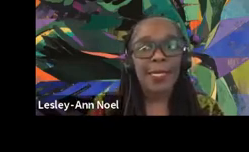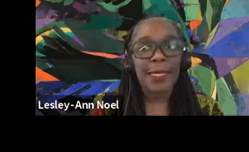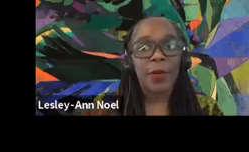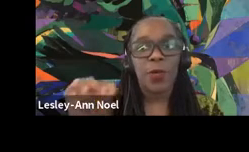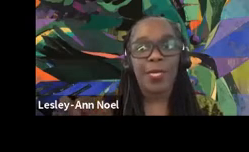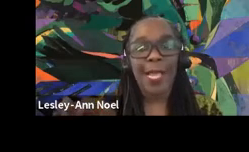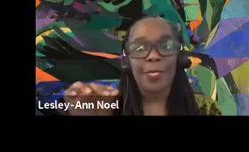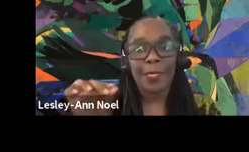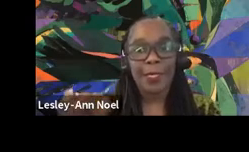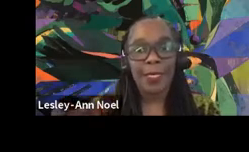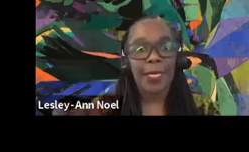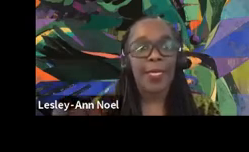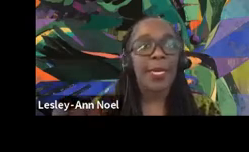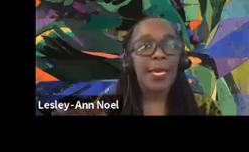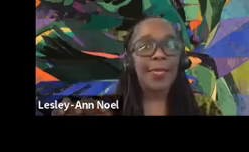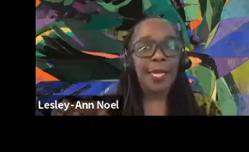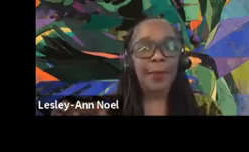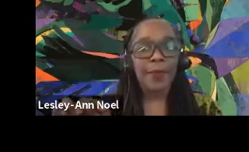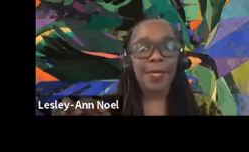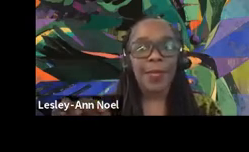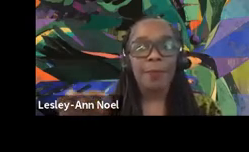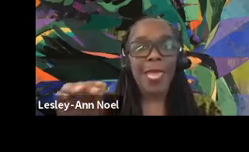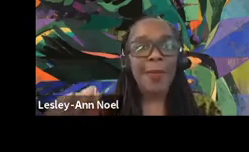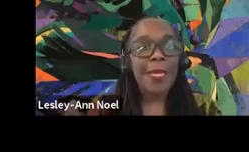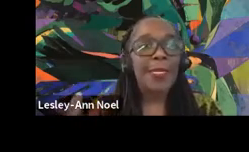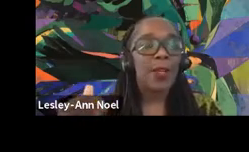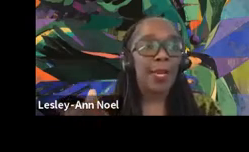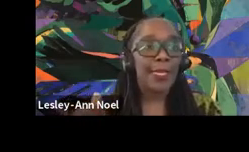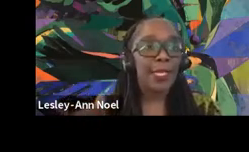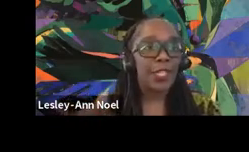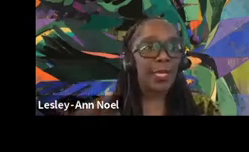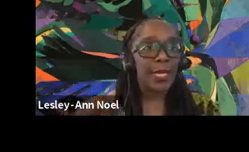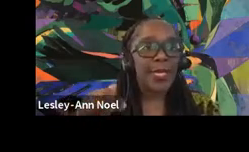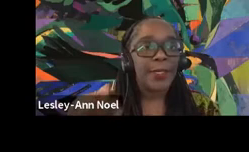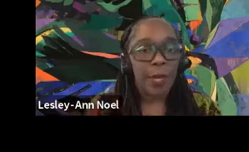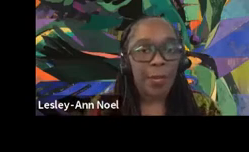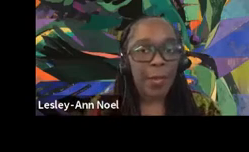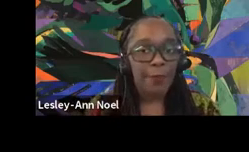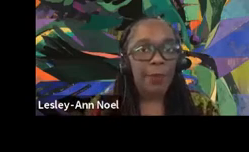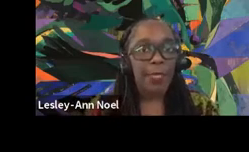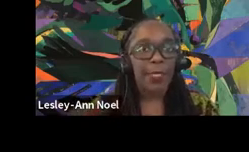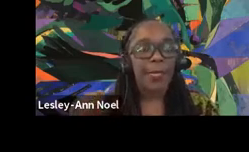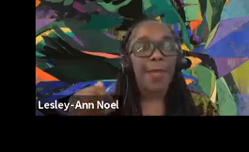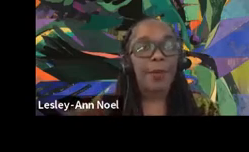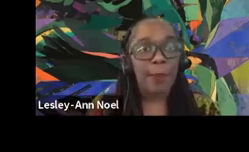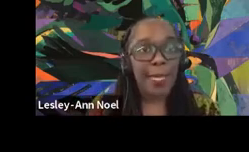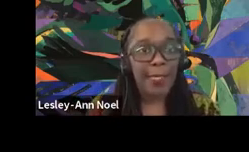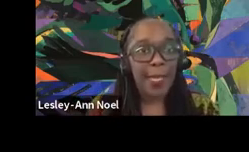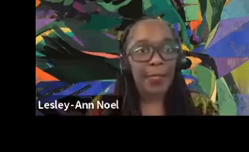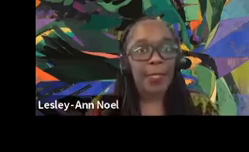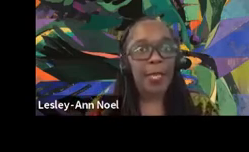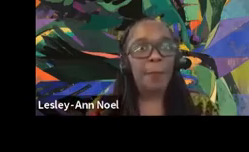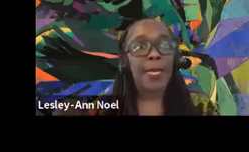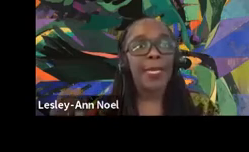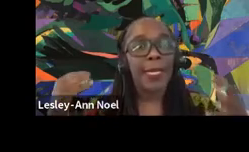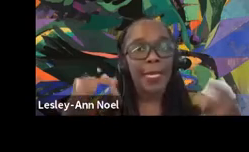this quote helps us to see that maybe decolonization isn't going to be comfortable. It might not make